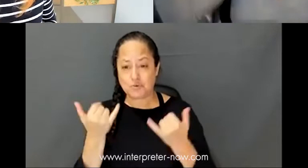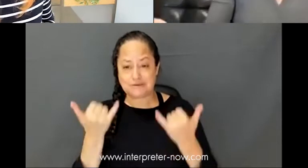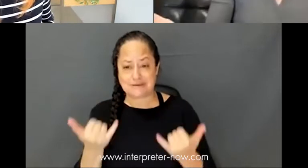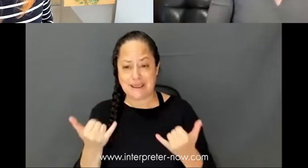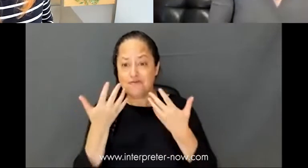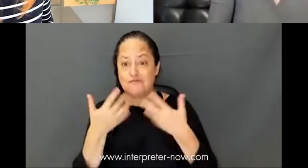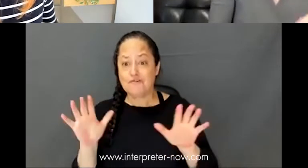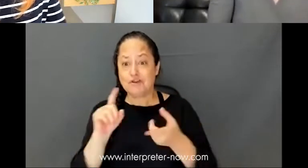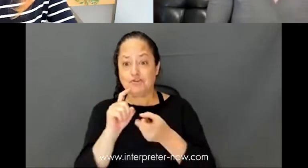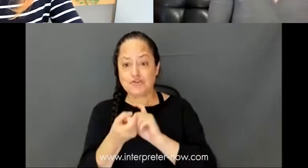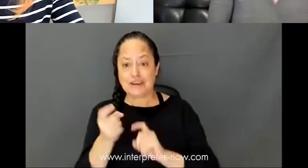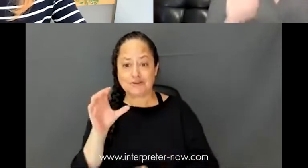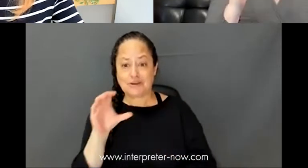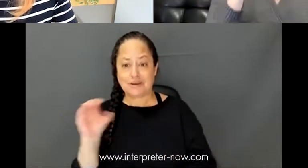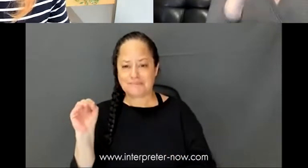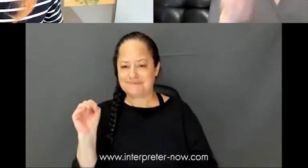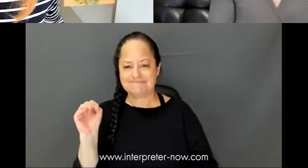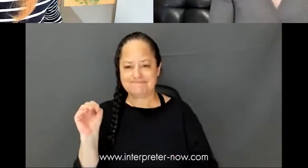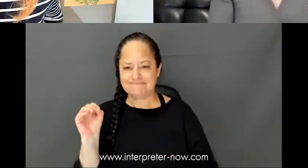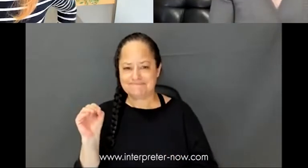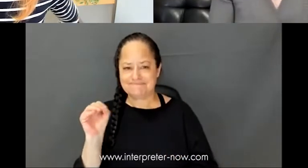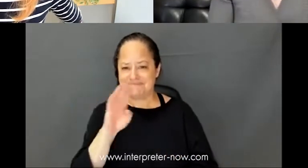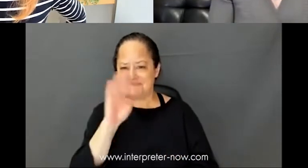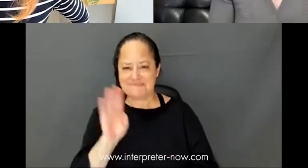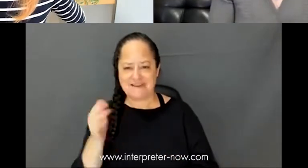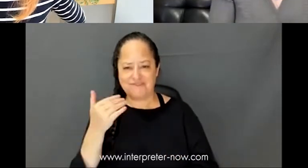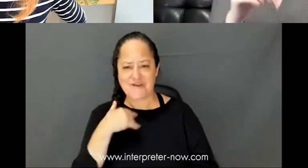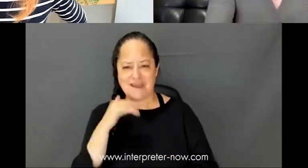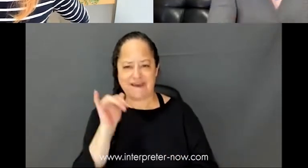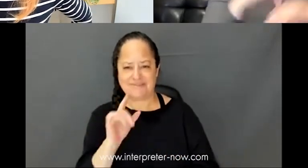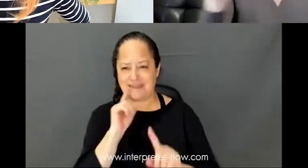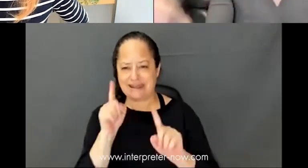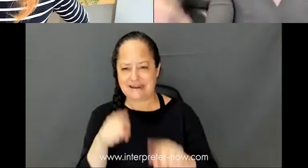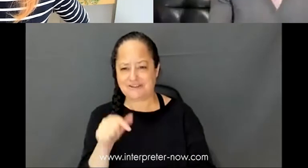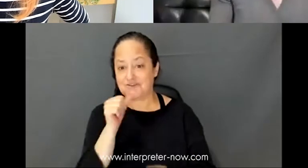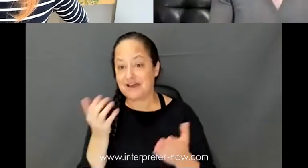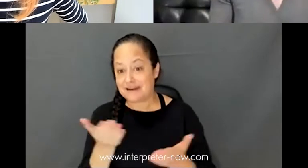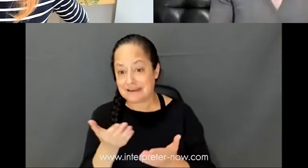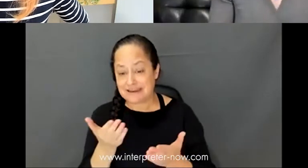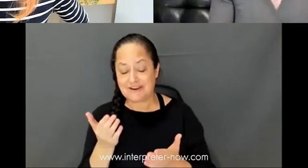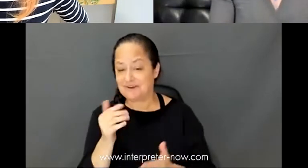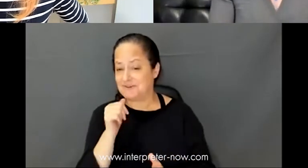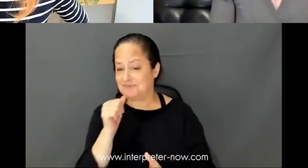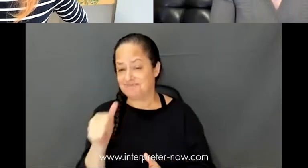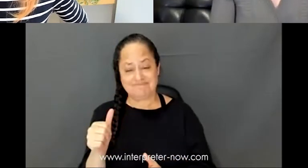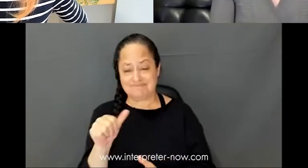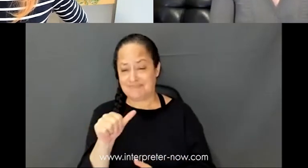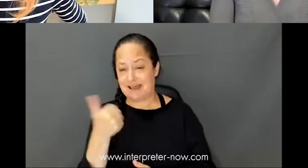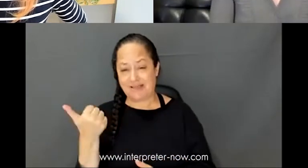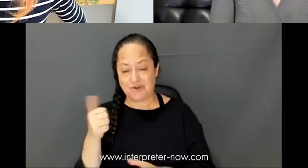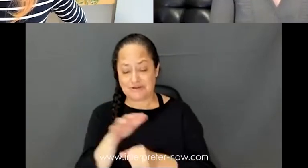completely change my company? I'm never going to have that kind of answer for you. Not here, not in any of the other problem spaces I work